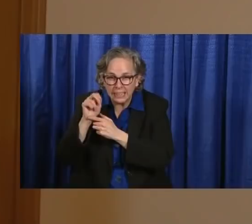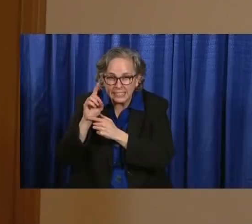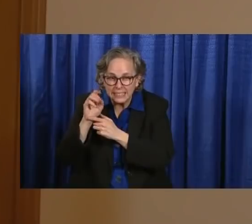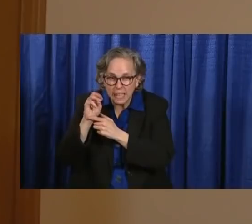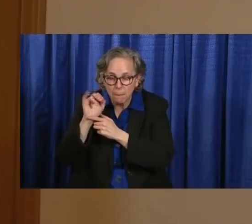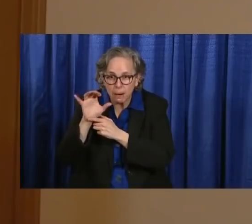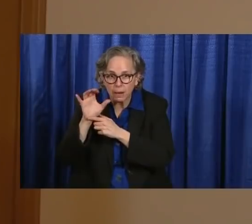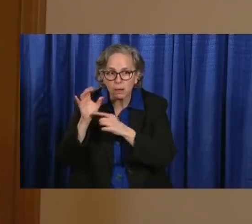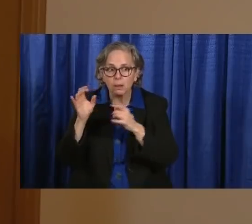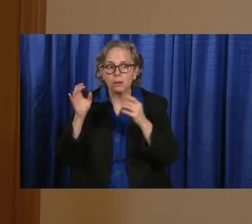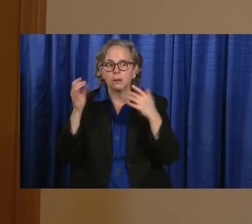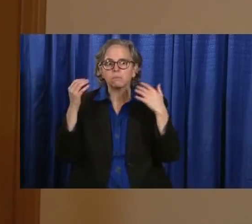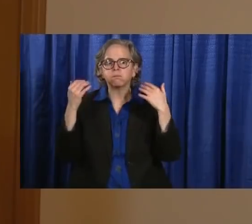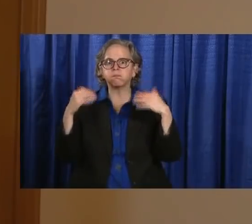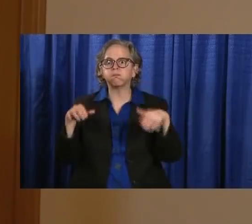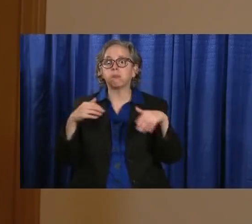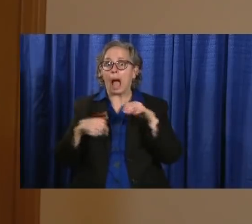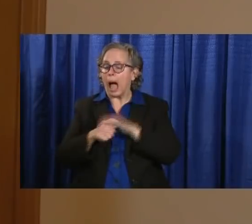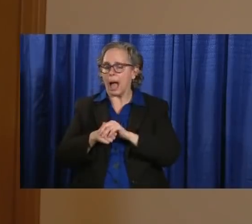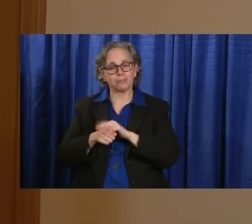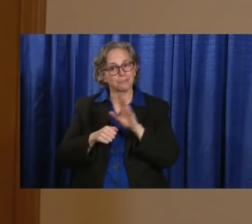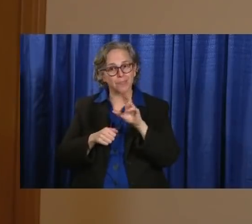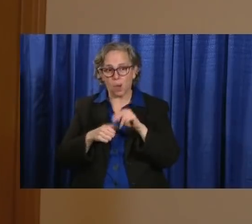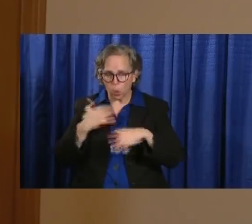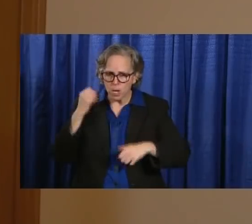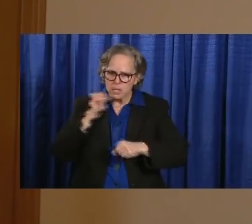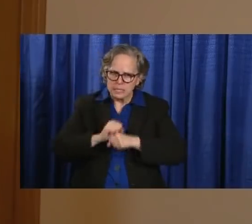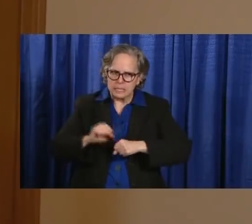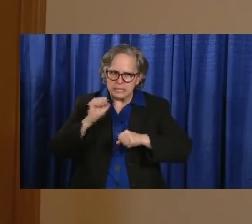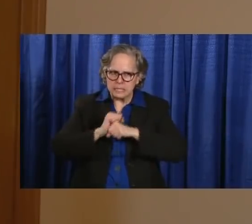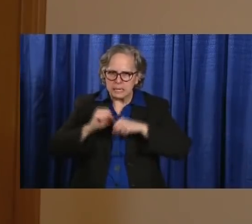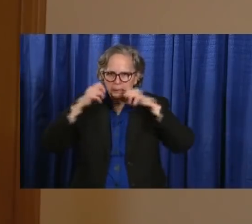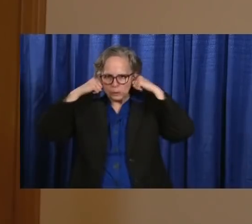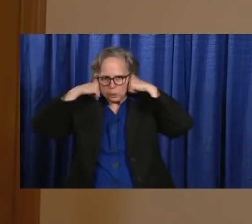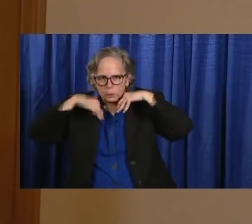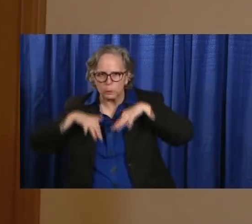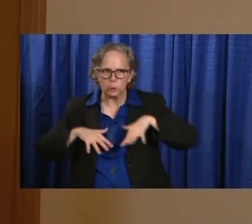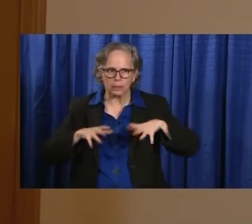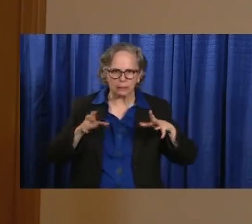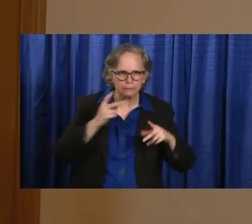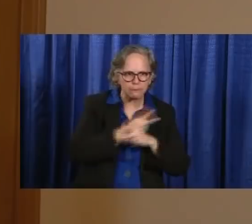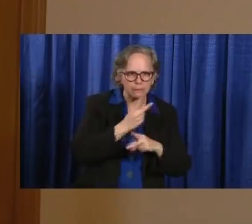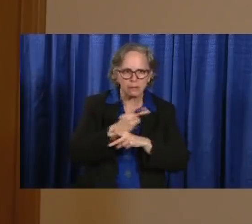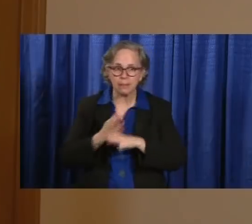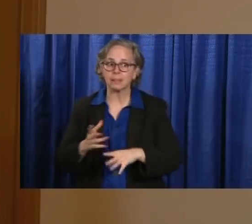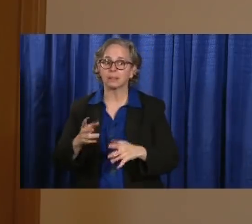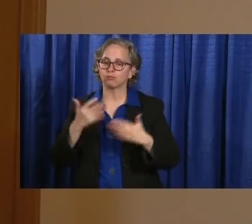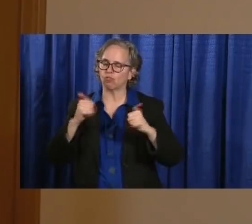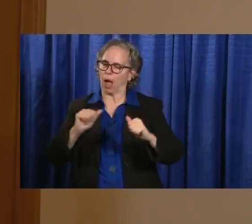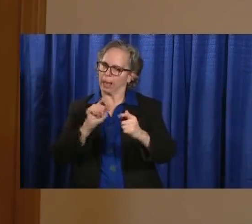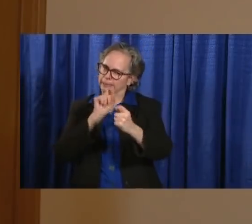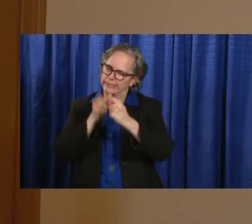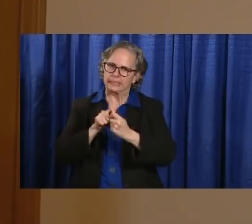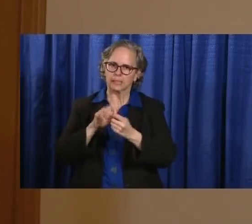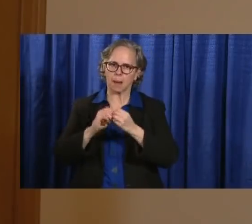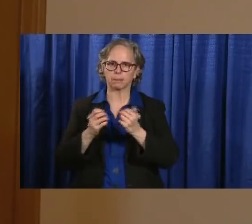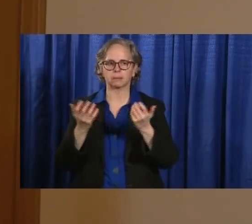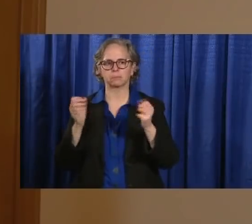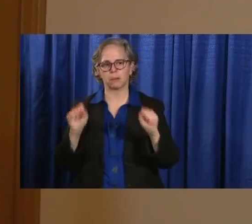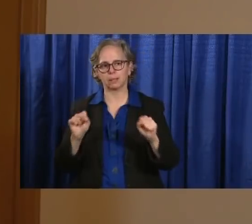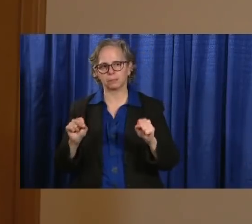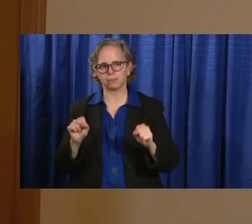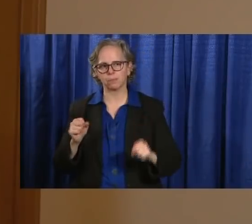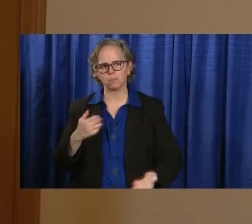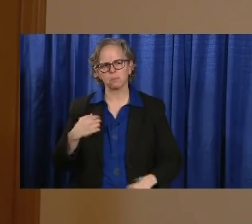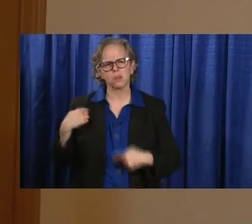around the most accurate numbers. But the cheat sheet on all of this is we've known for a while that we need to double and to know that we